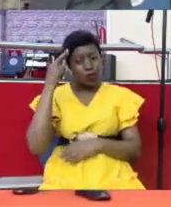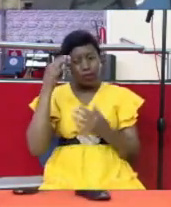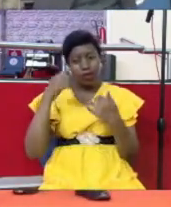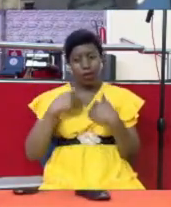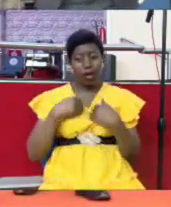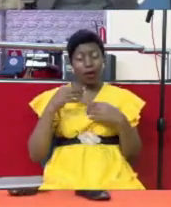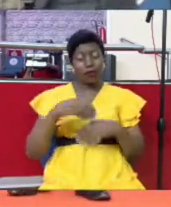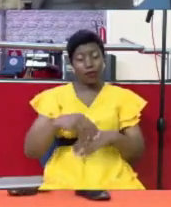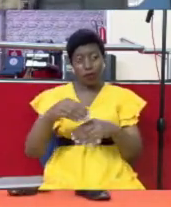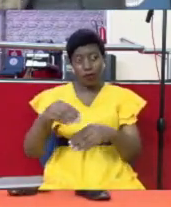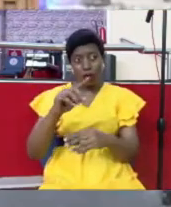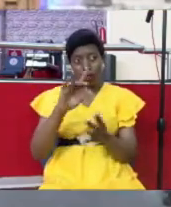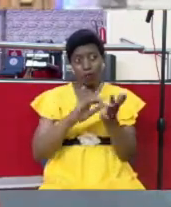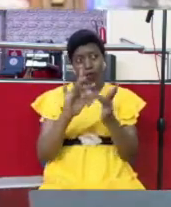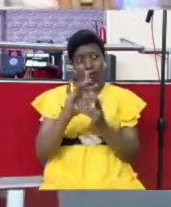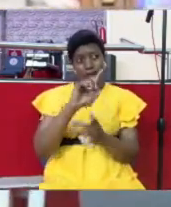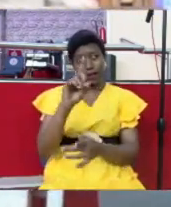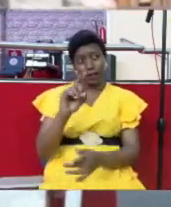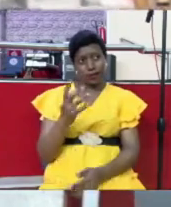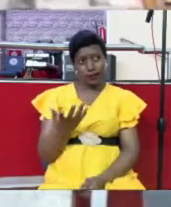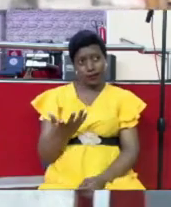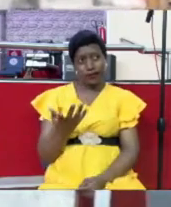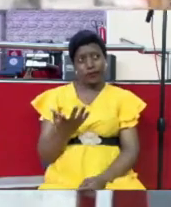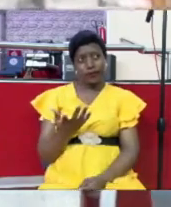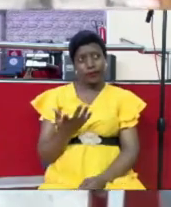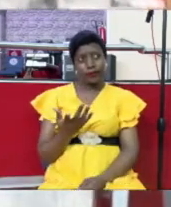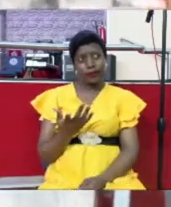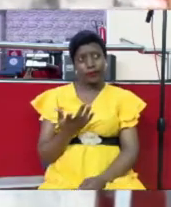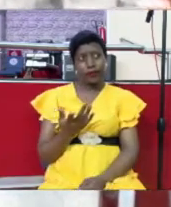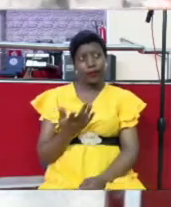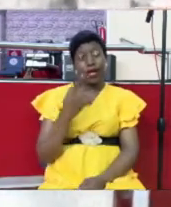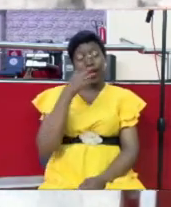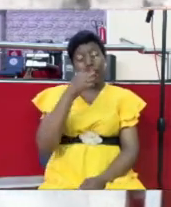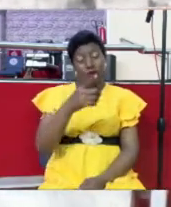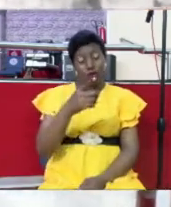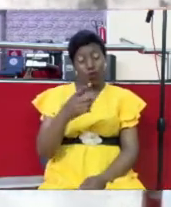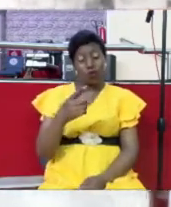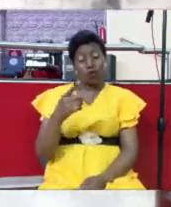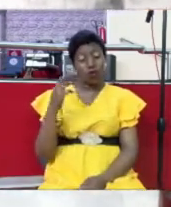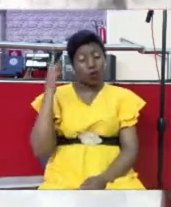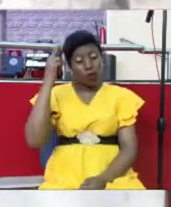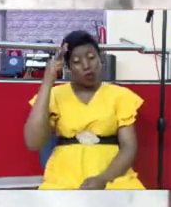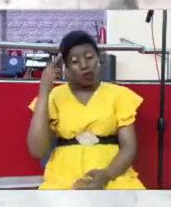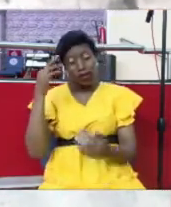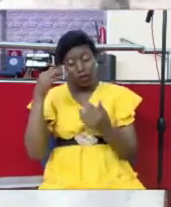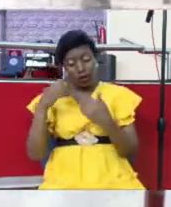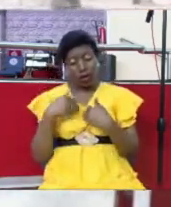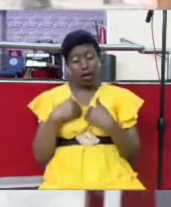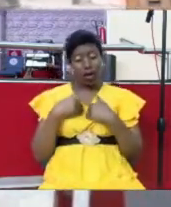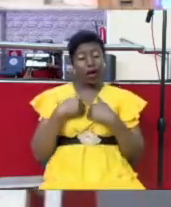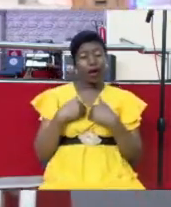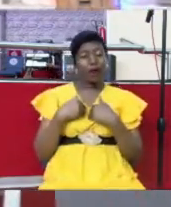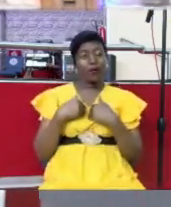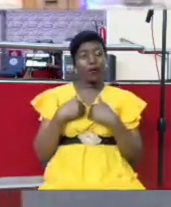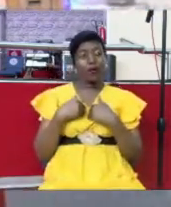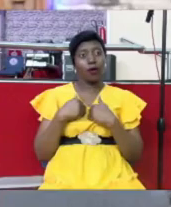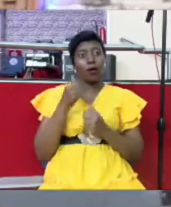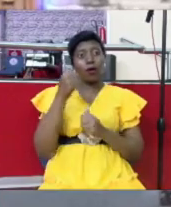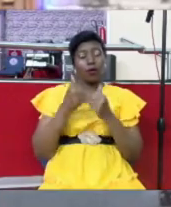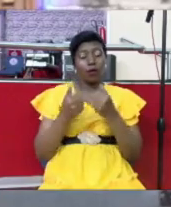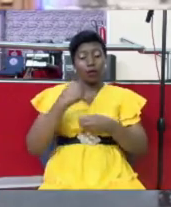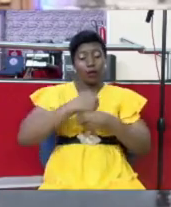Do you have a cause that caused you to wake up on a chilly morning to come into church this morning?